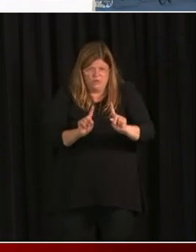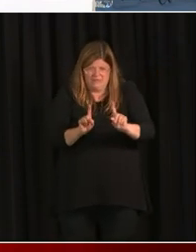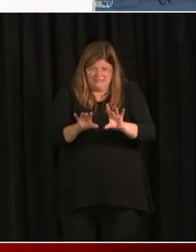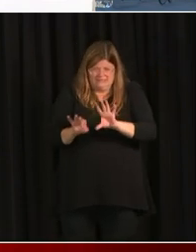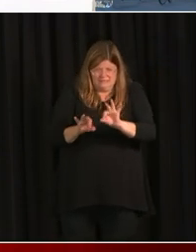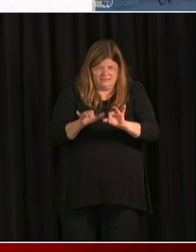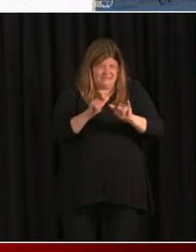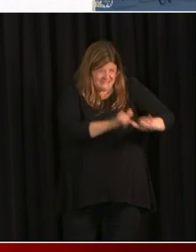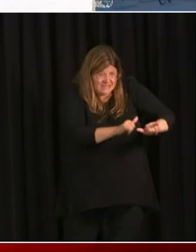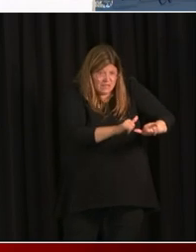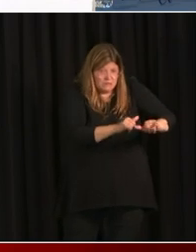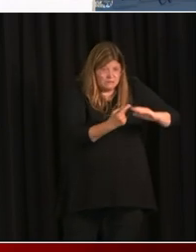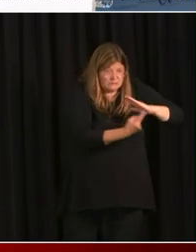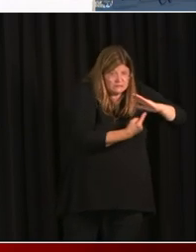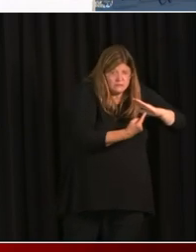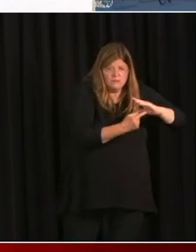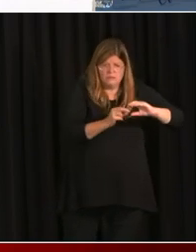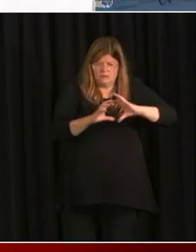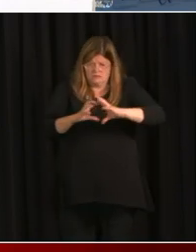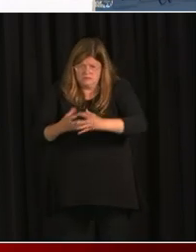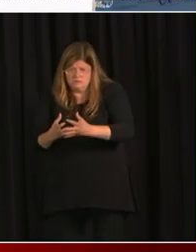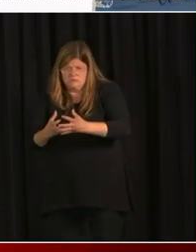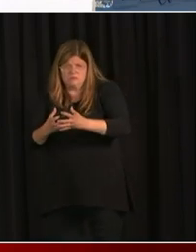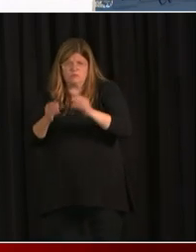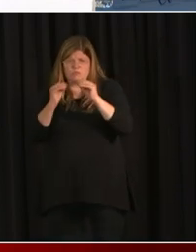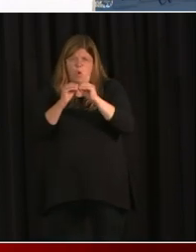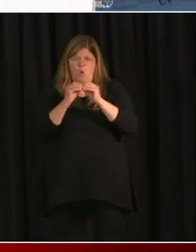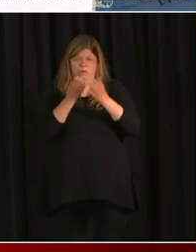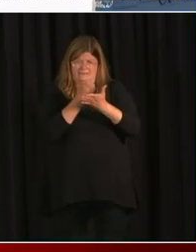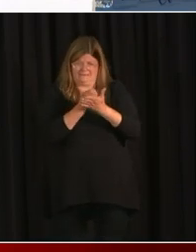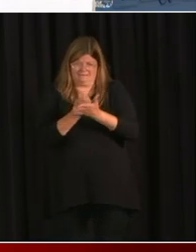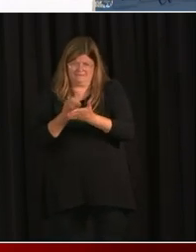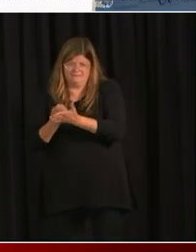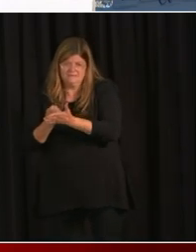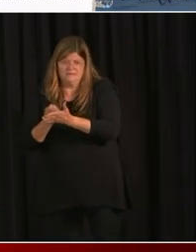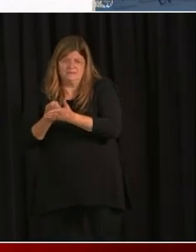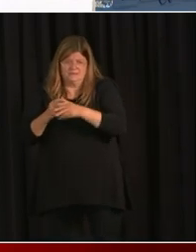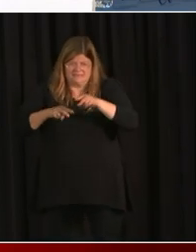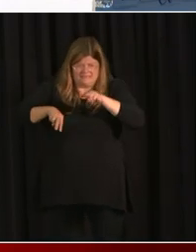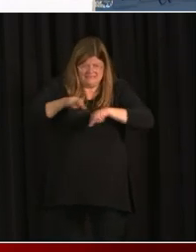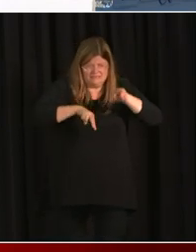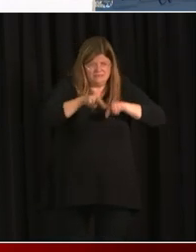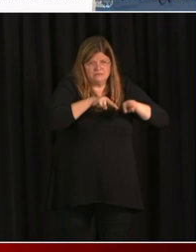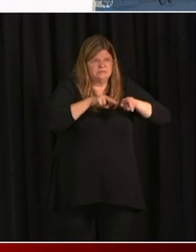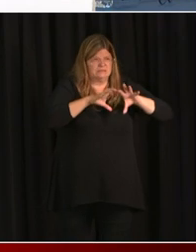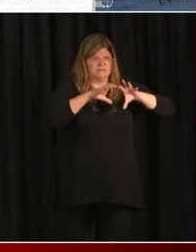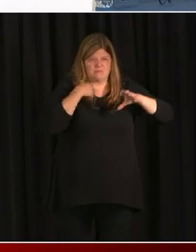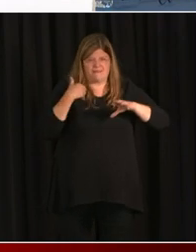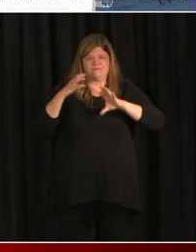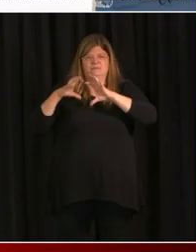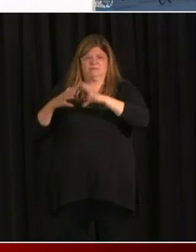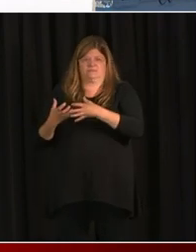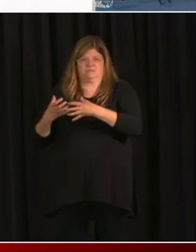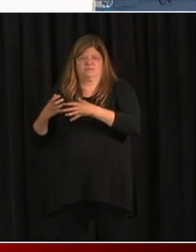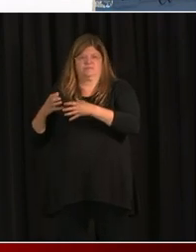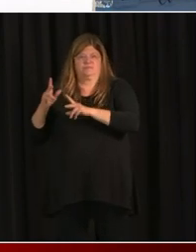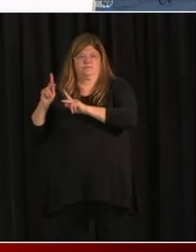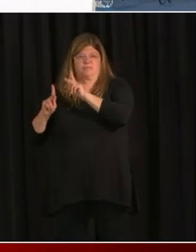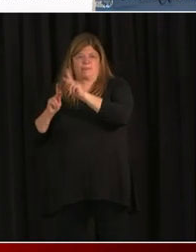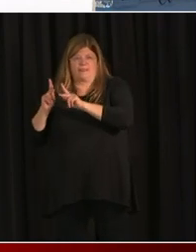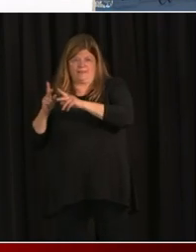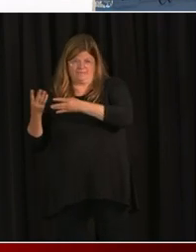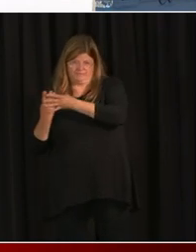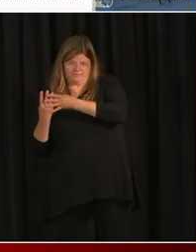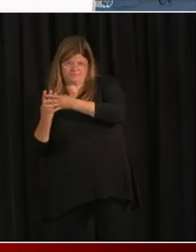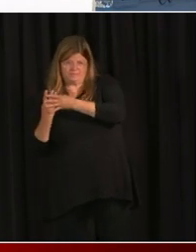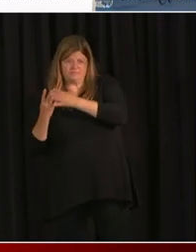clusters, meaning that we have more evidence of containment in the district, would be that that shaded gray bar and that darker